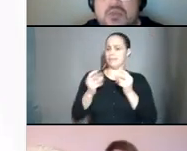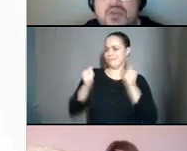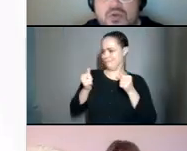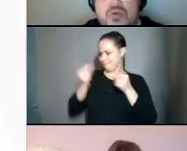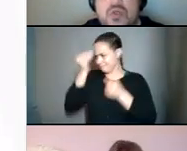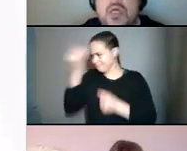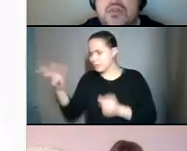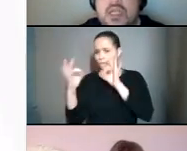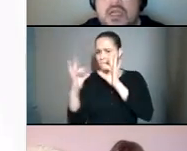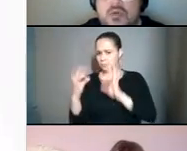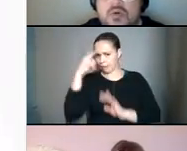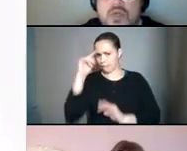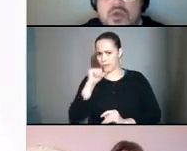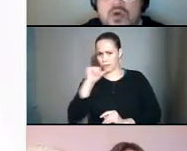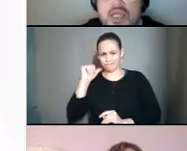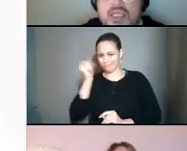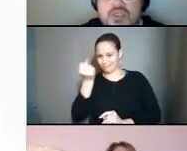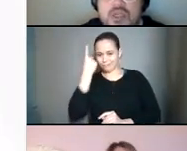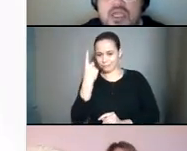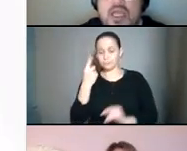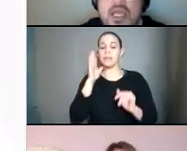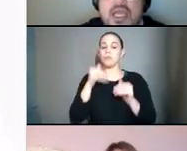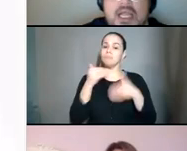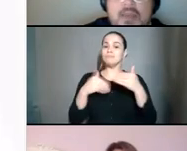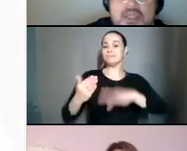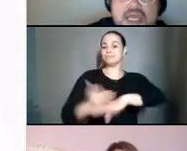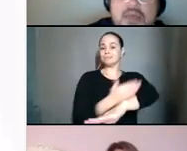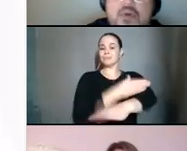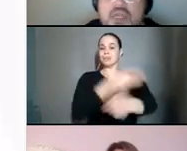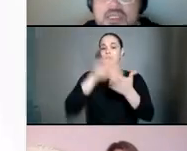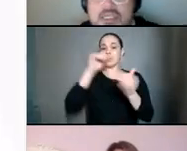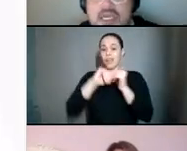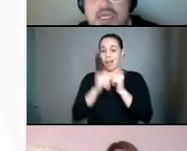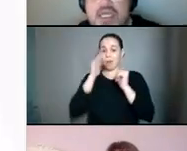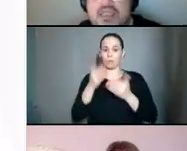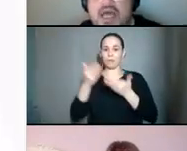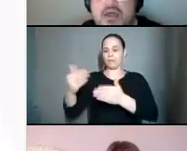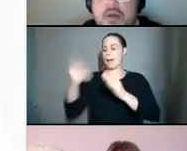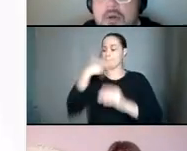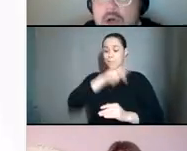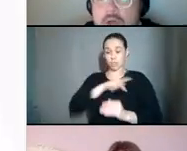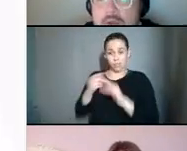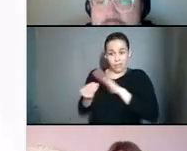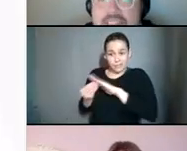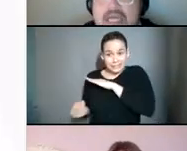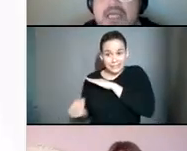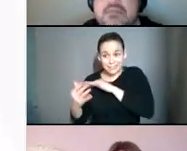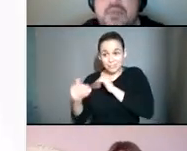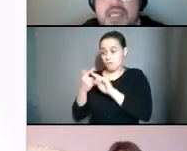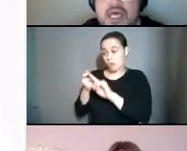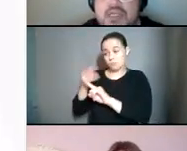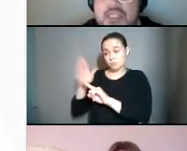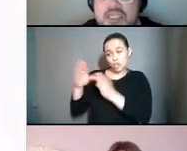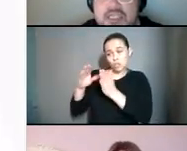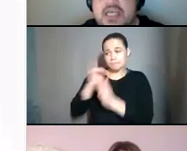each lesson, Dreambox will continue to progress learning by stepping in to provide personalized hints based on student strategies or mistakes that they make within